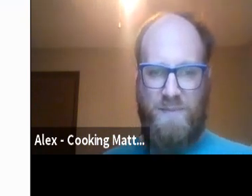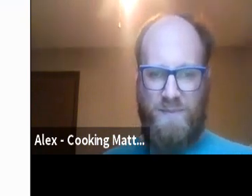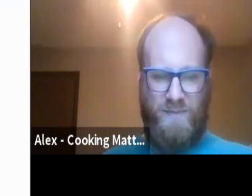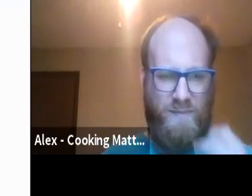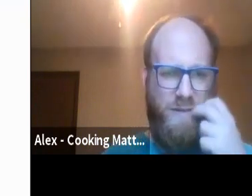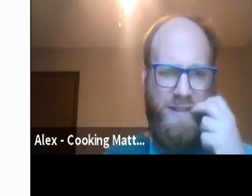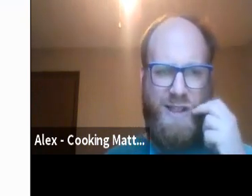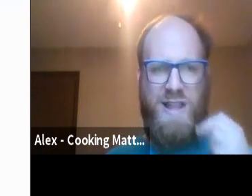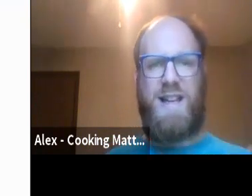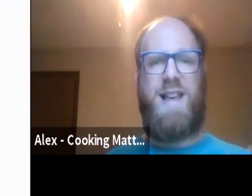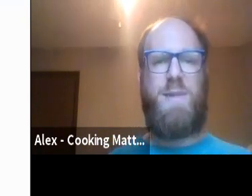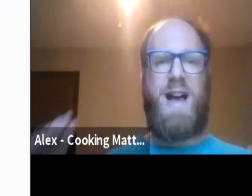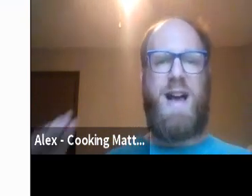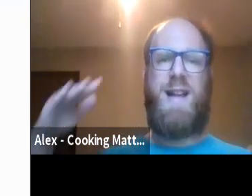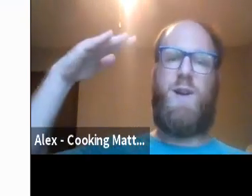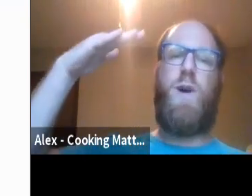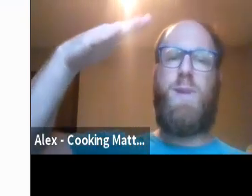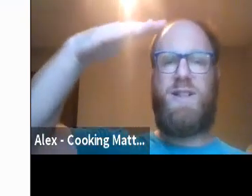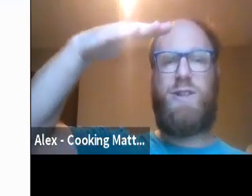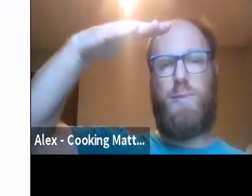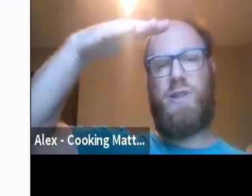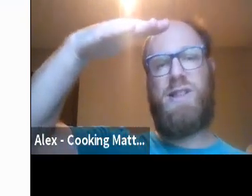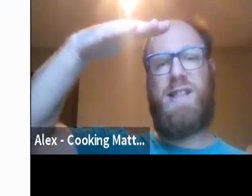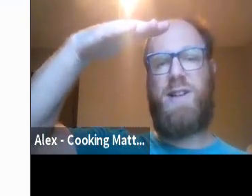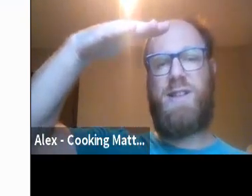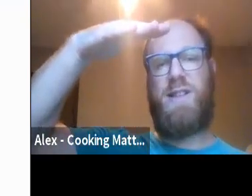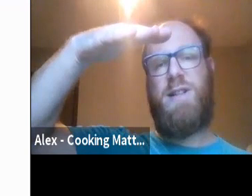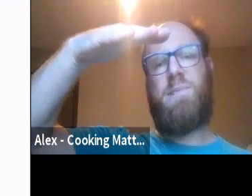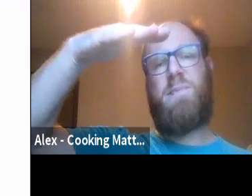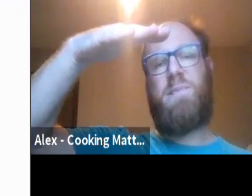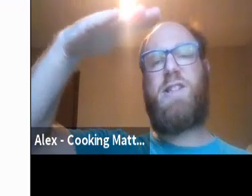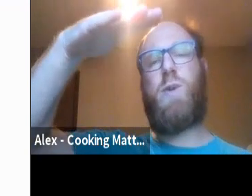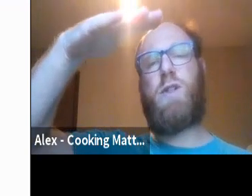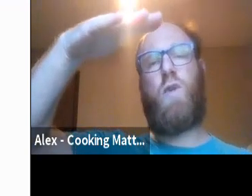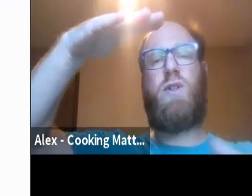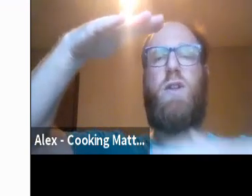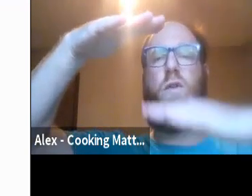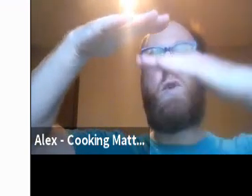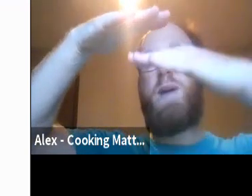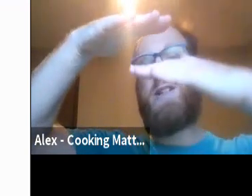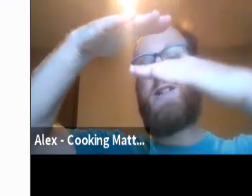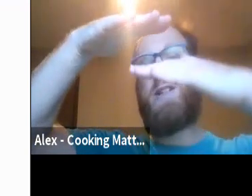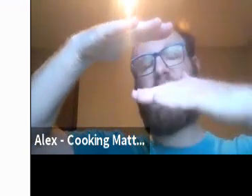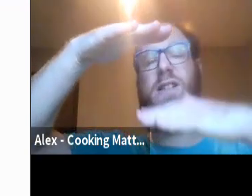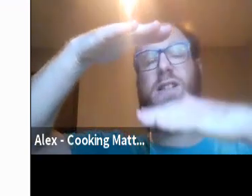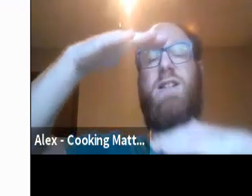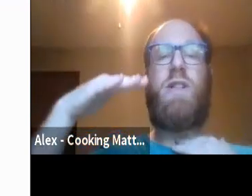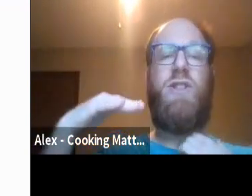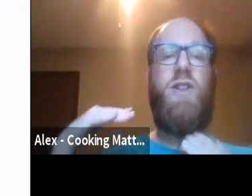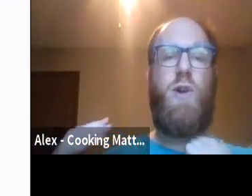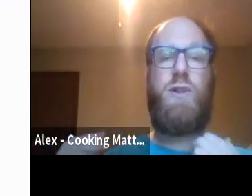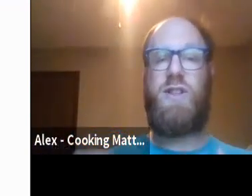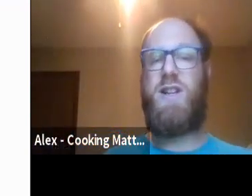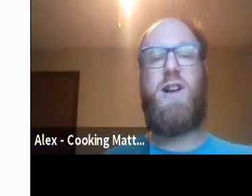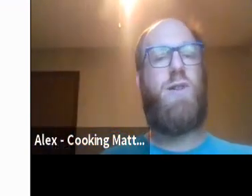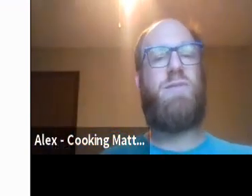the state. So think of them kind of as like Walmart distribution centers. and they source food to food pantries,